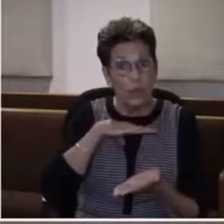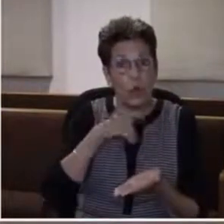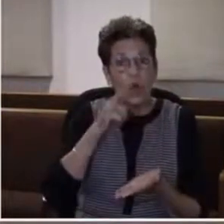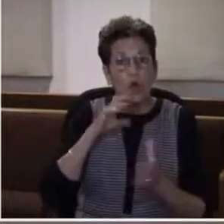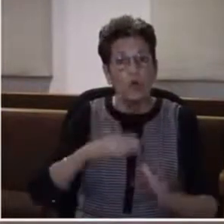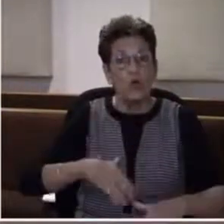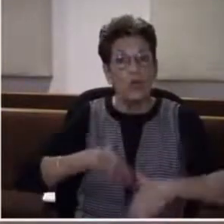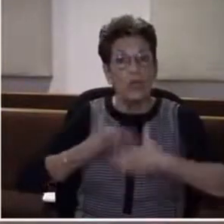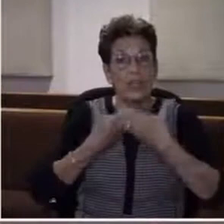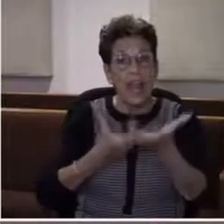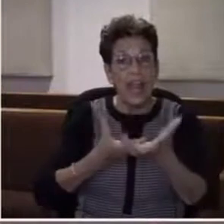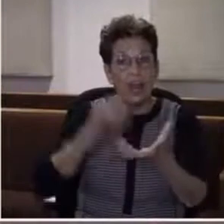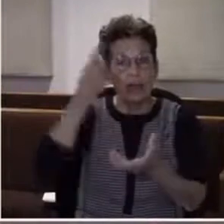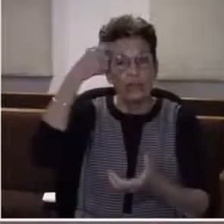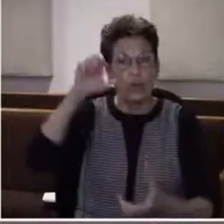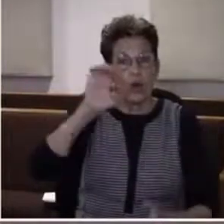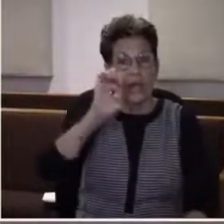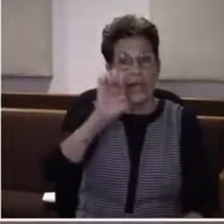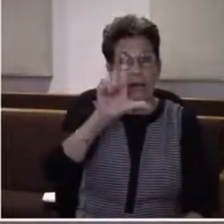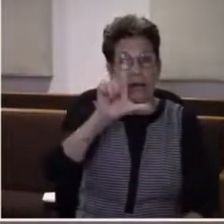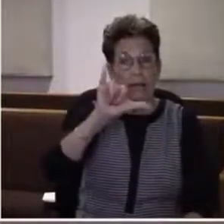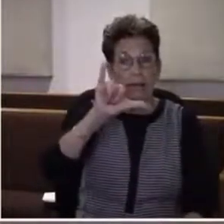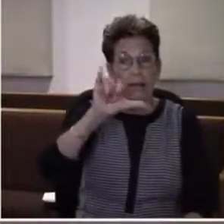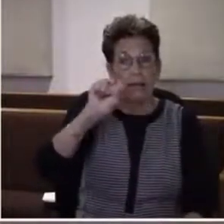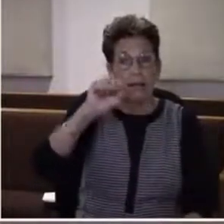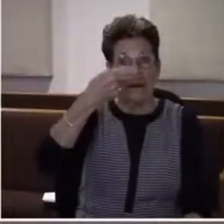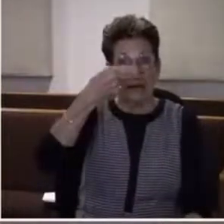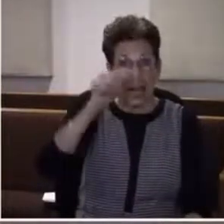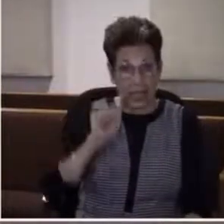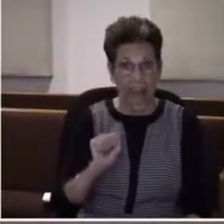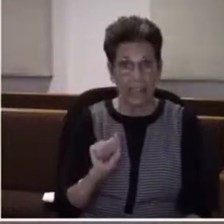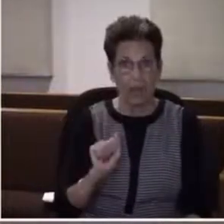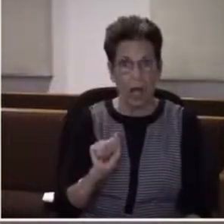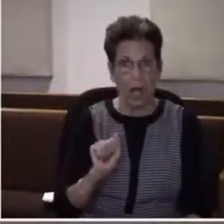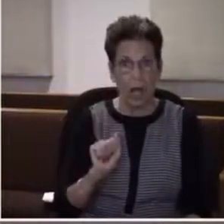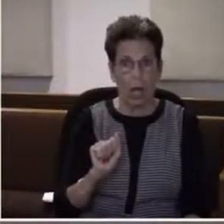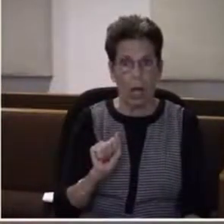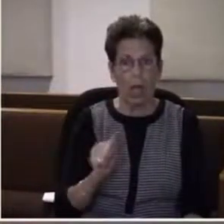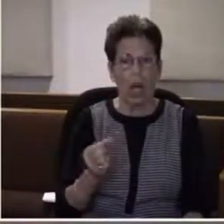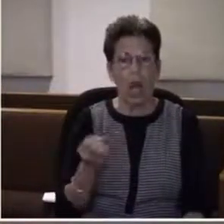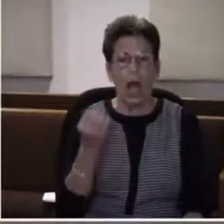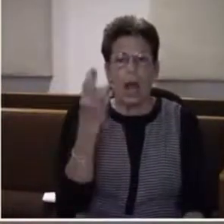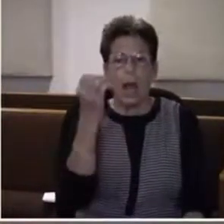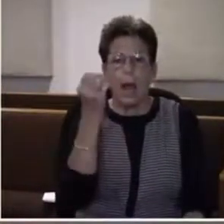tell you of a truth, verse 25 of Luke chapter 4, many